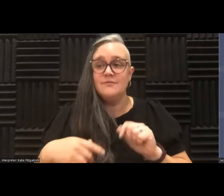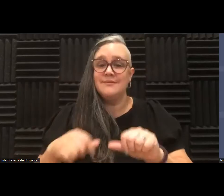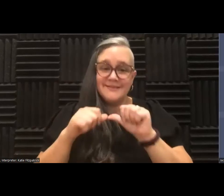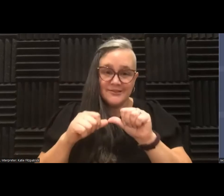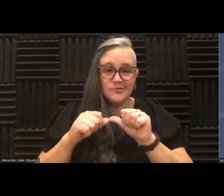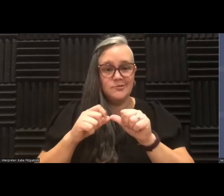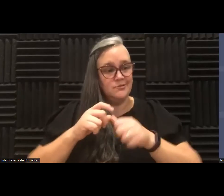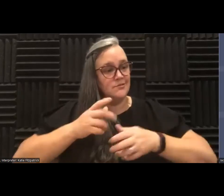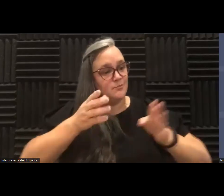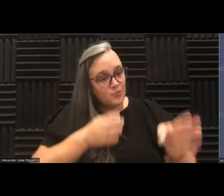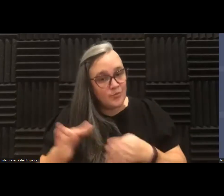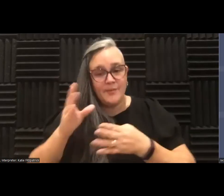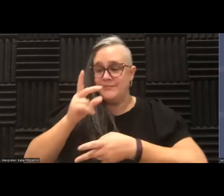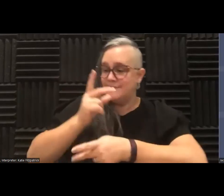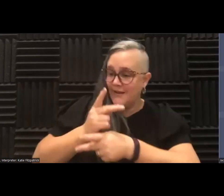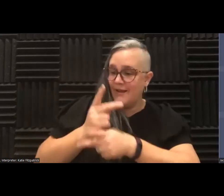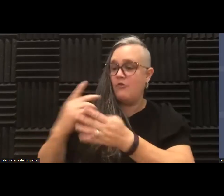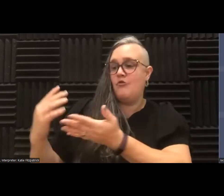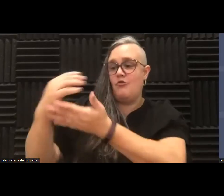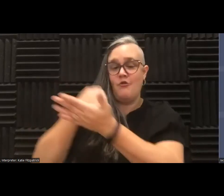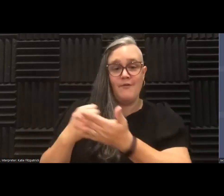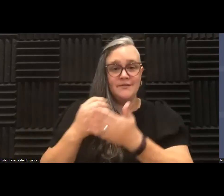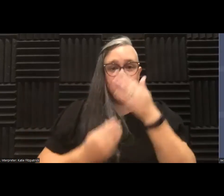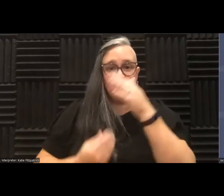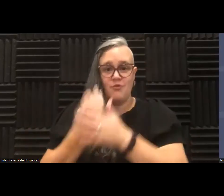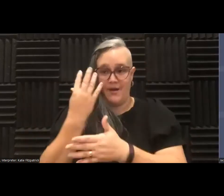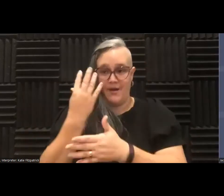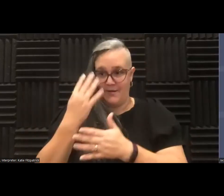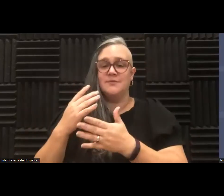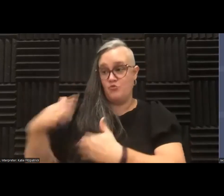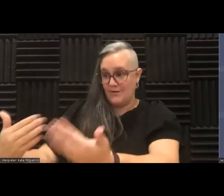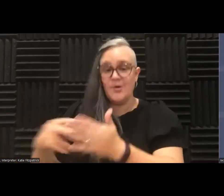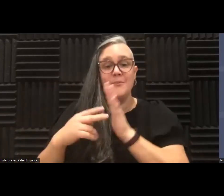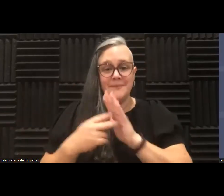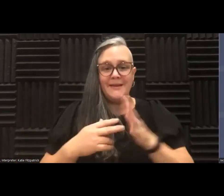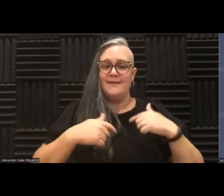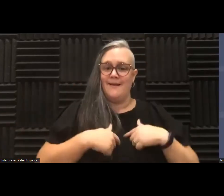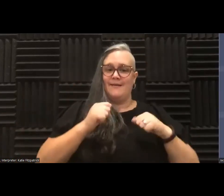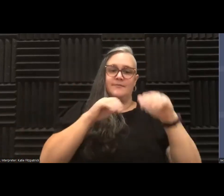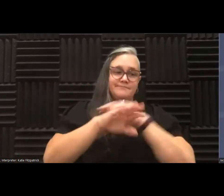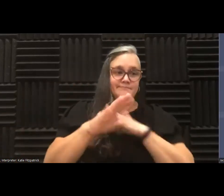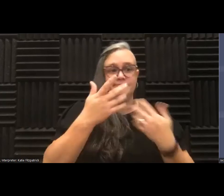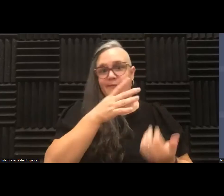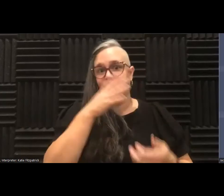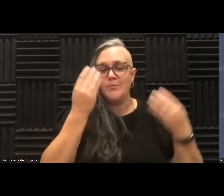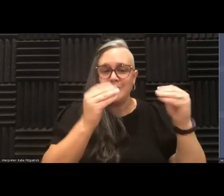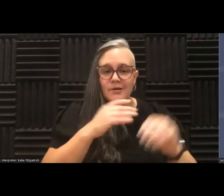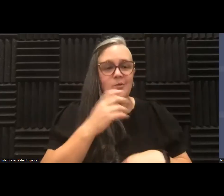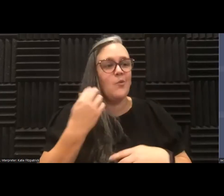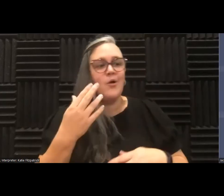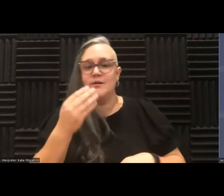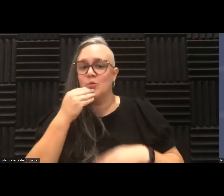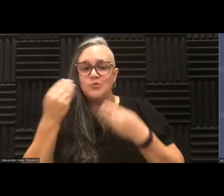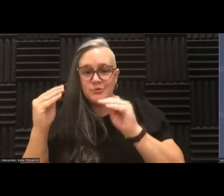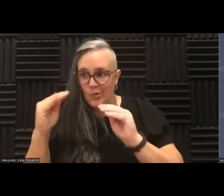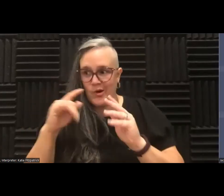and harvest crops and process them. So that way I can go to the farmer's market or I can go to the grocery store and get access